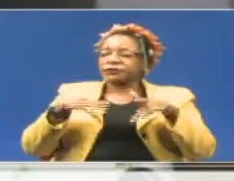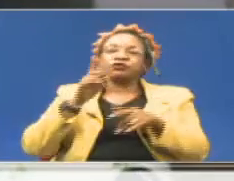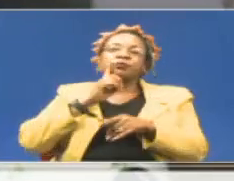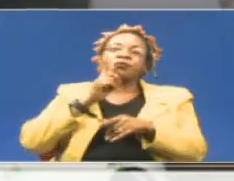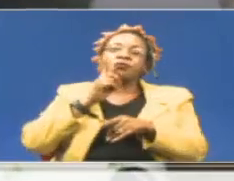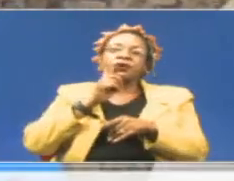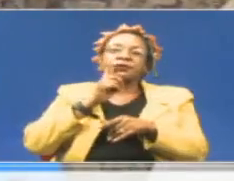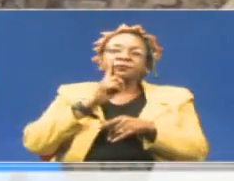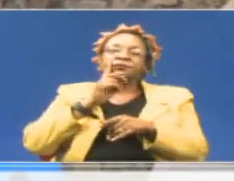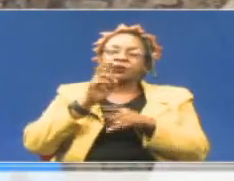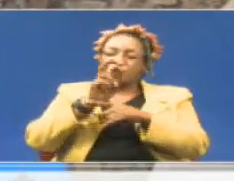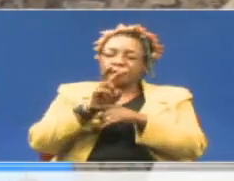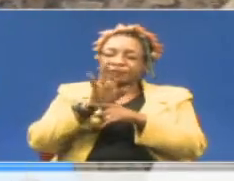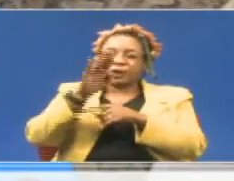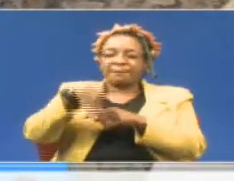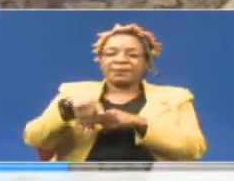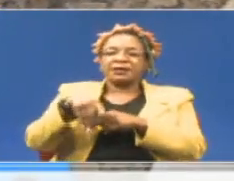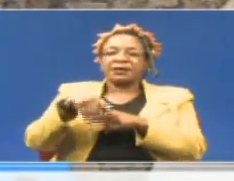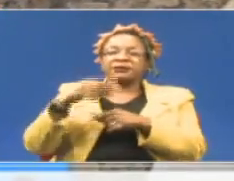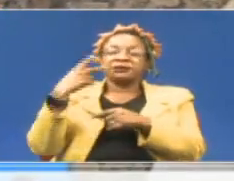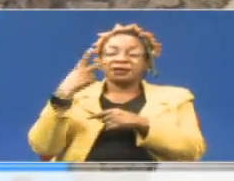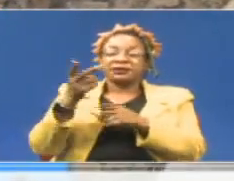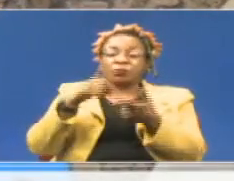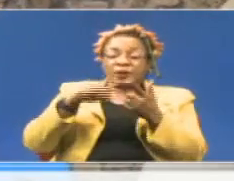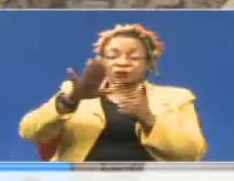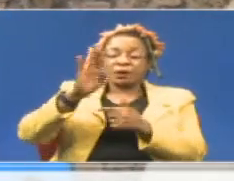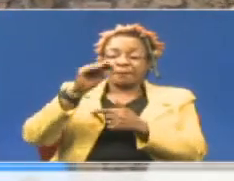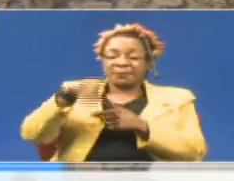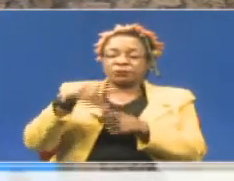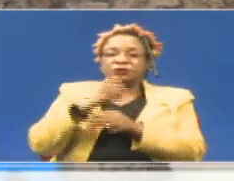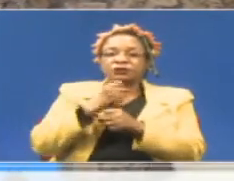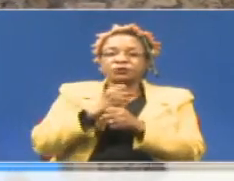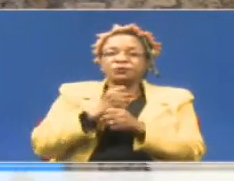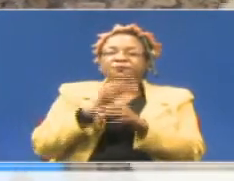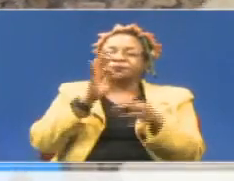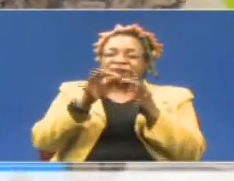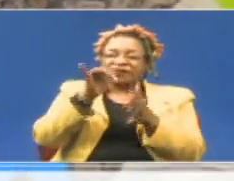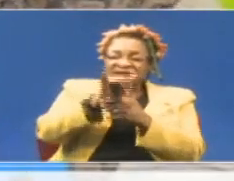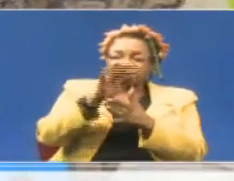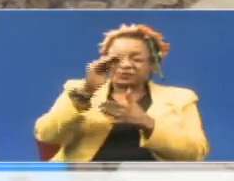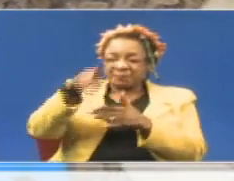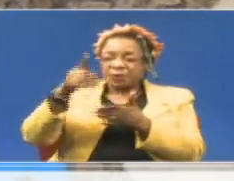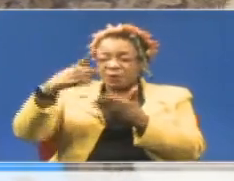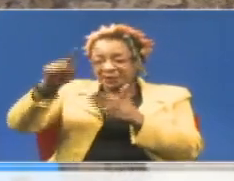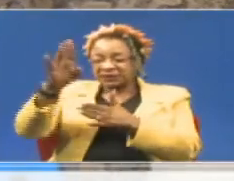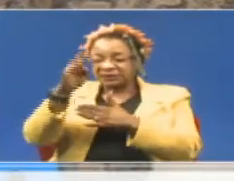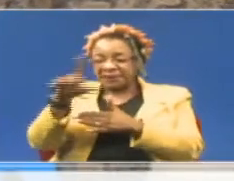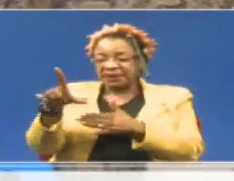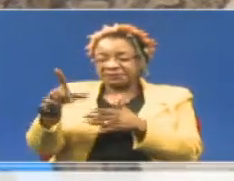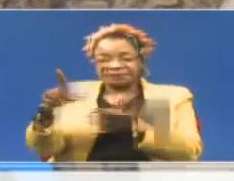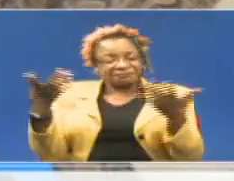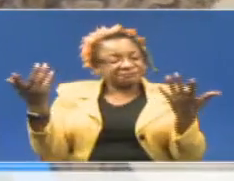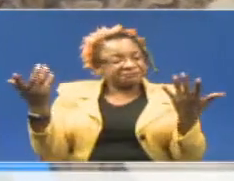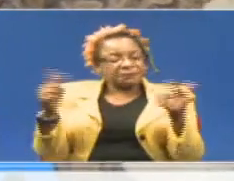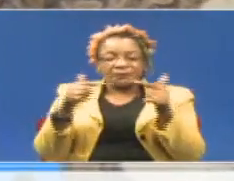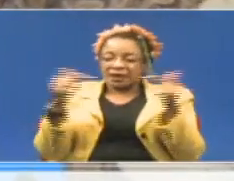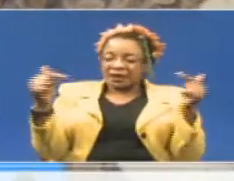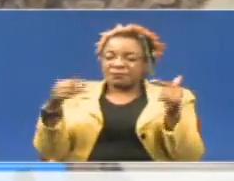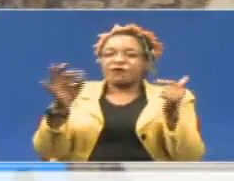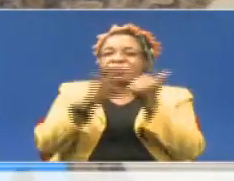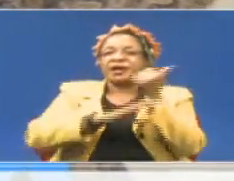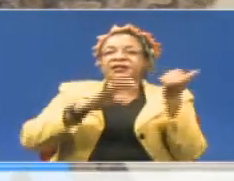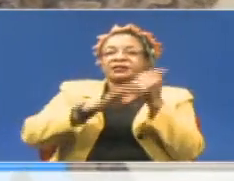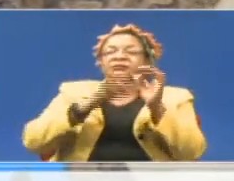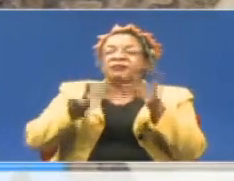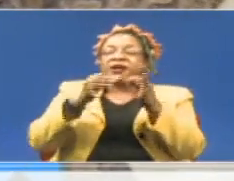mchunge mbunge wako. Look at what your MP is going to do. If that MP is going to pass the bill, that's the enemy of the country. And if